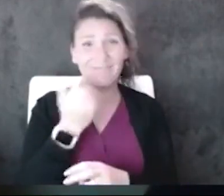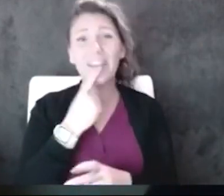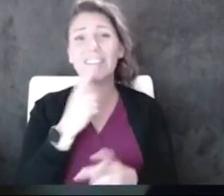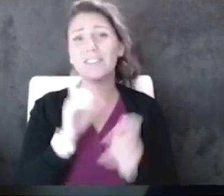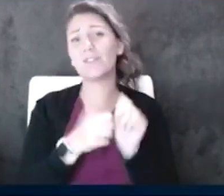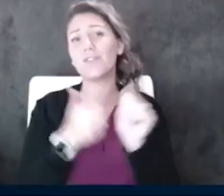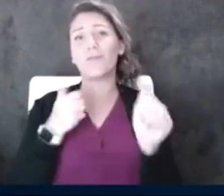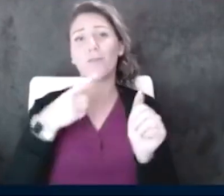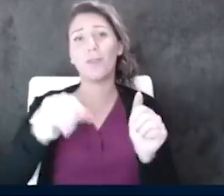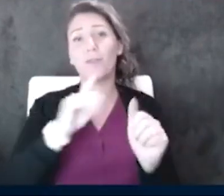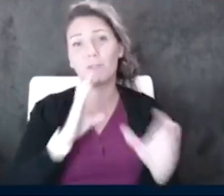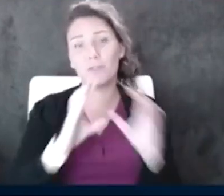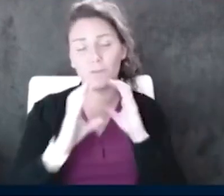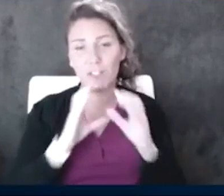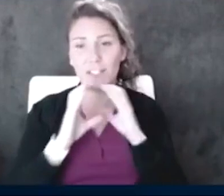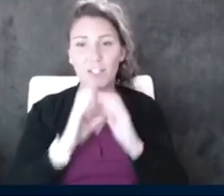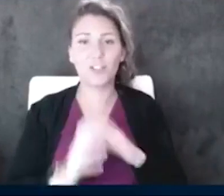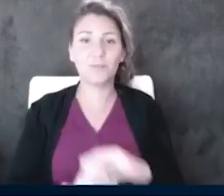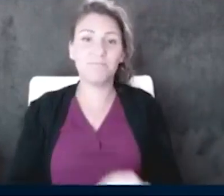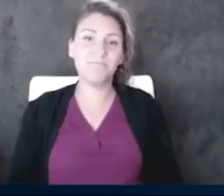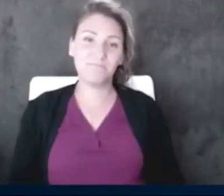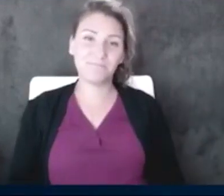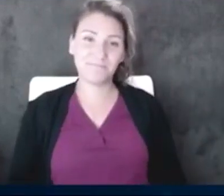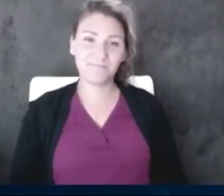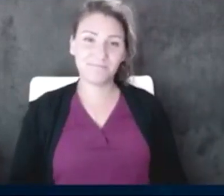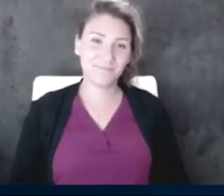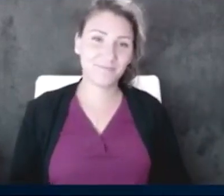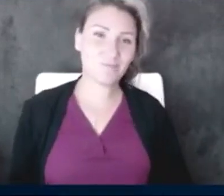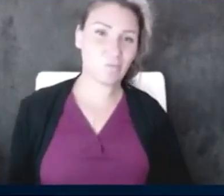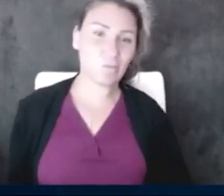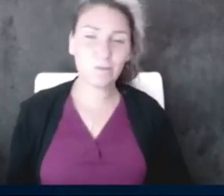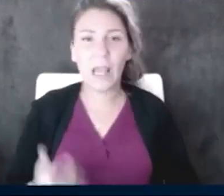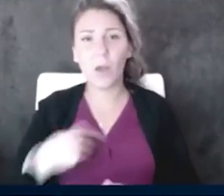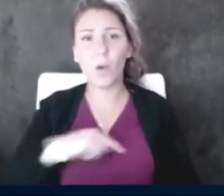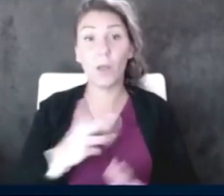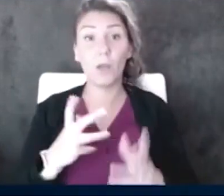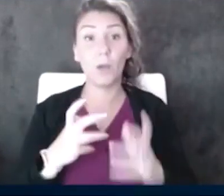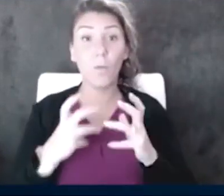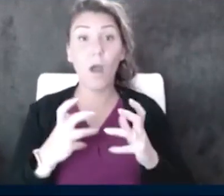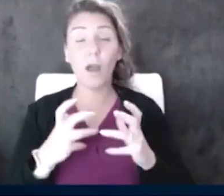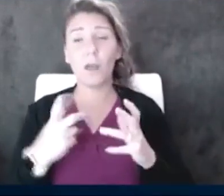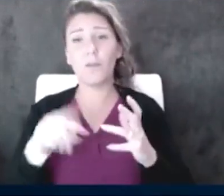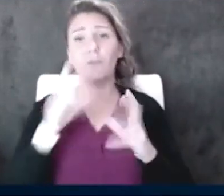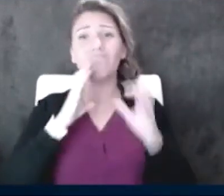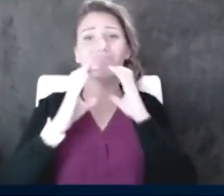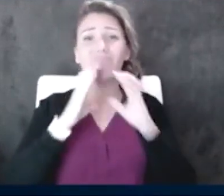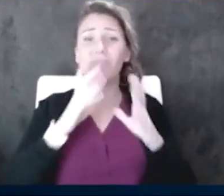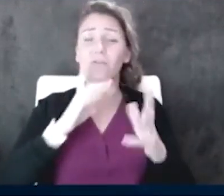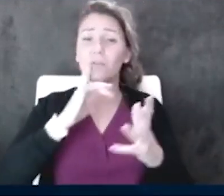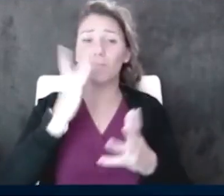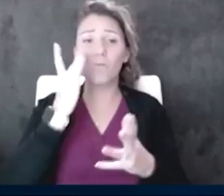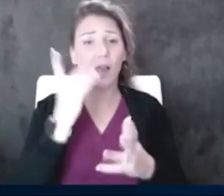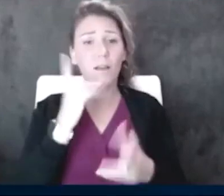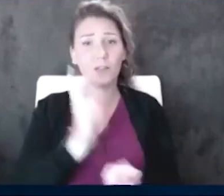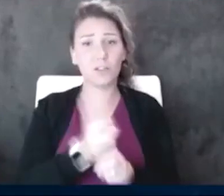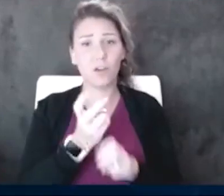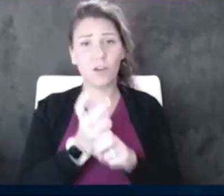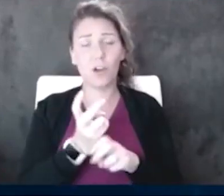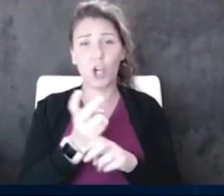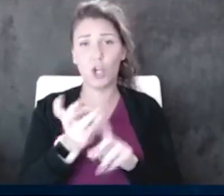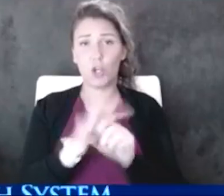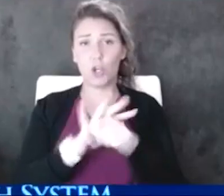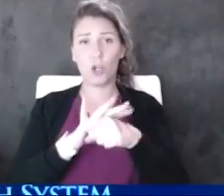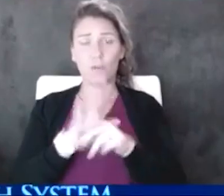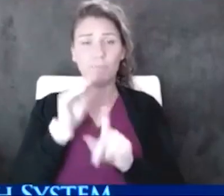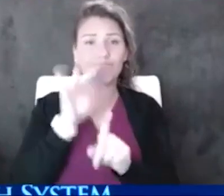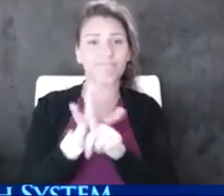those conversations. Yeah, we want to avoid those conversations because it's hard, because what's happening is that COVID is affecting us in so many ways.